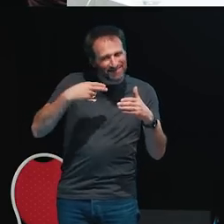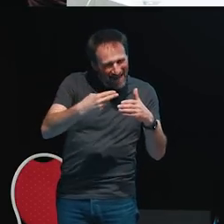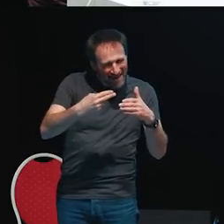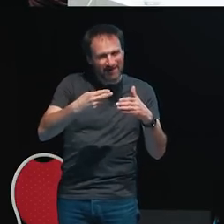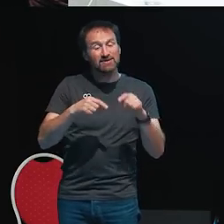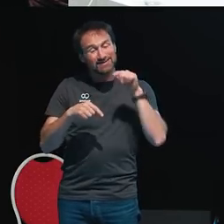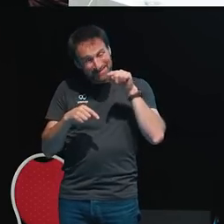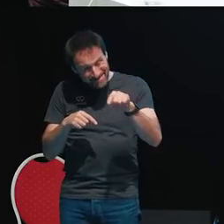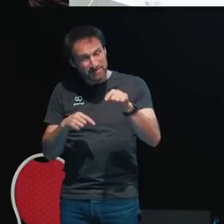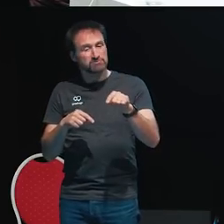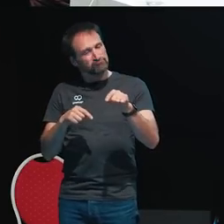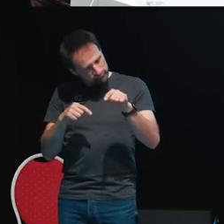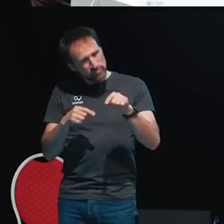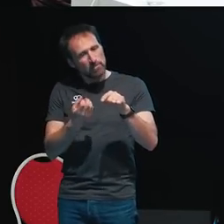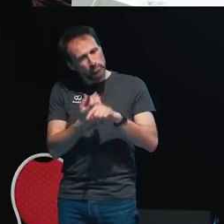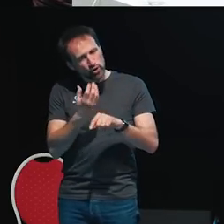that produces